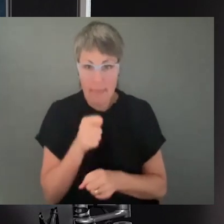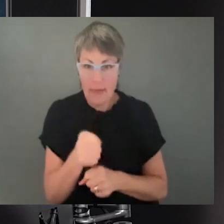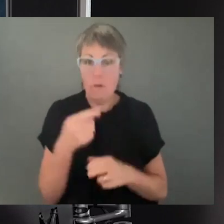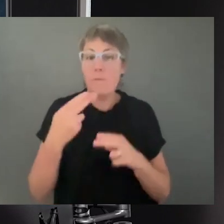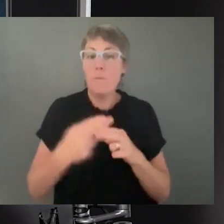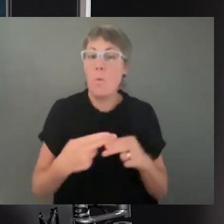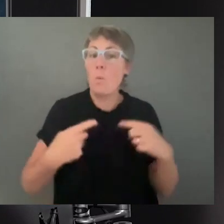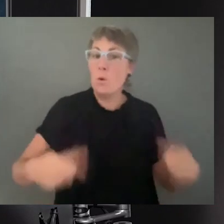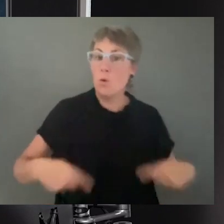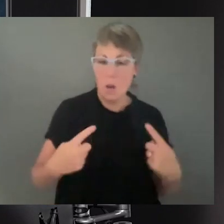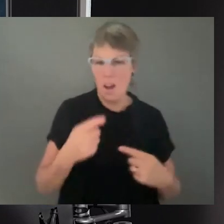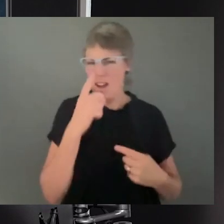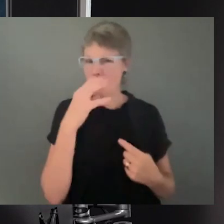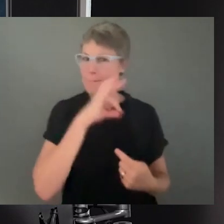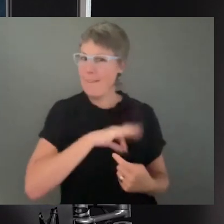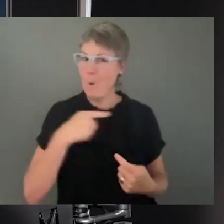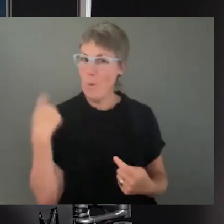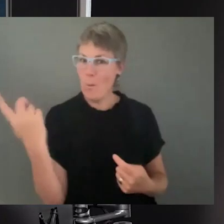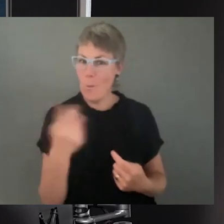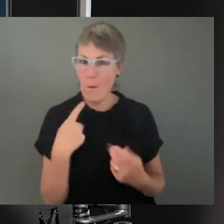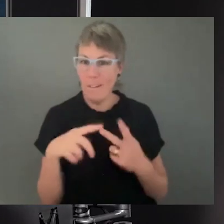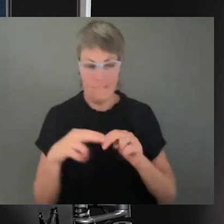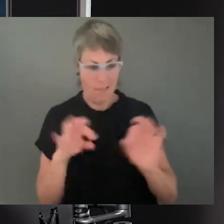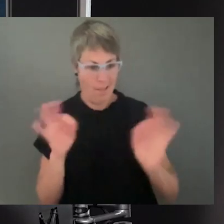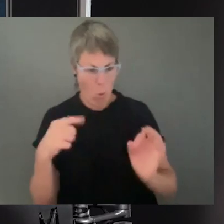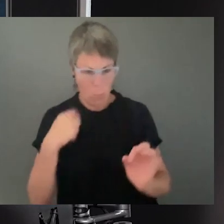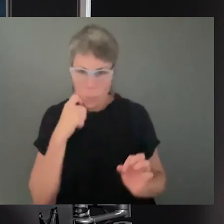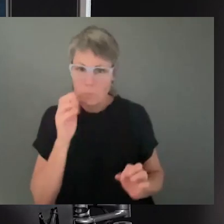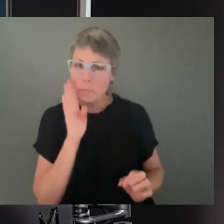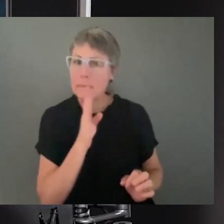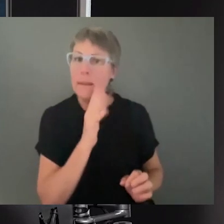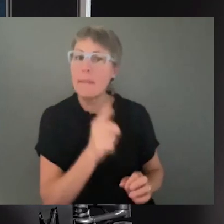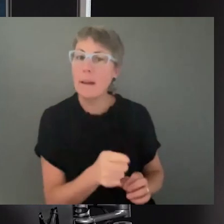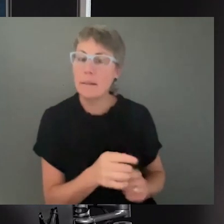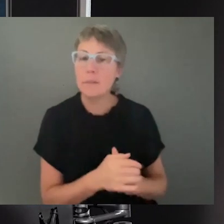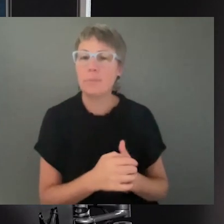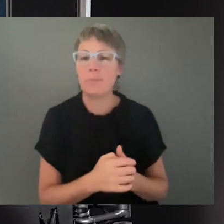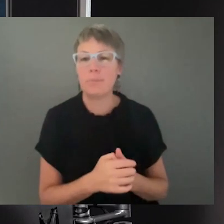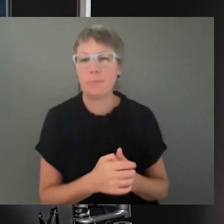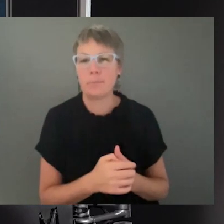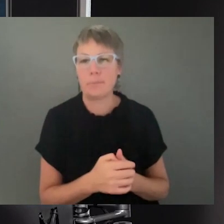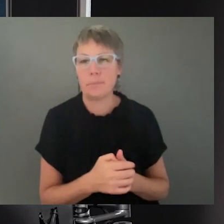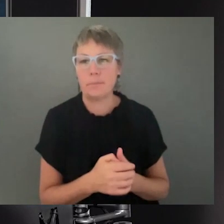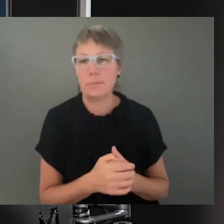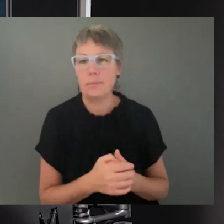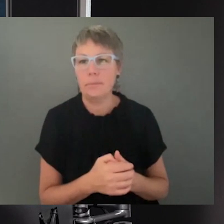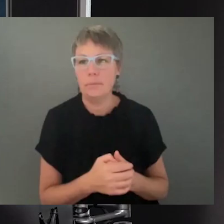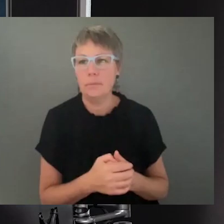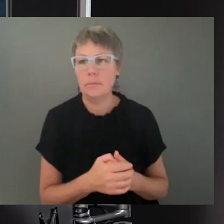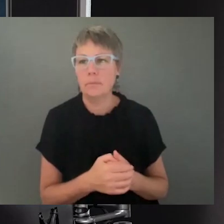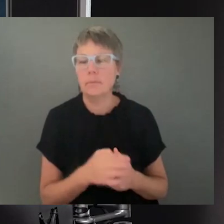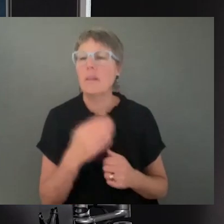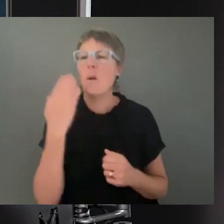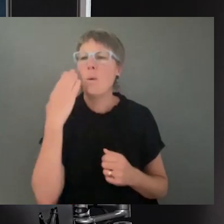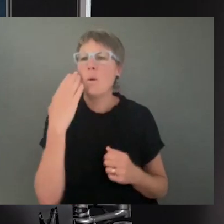life without it now. Absolutely not. And it's simple things like that, but also things like being